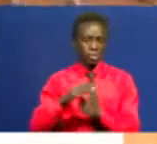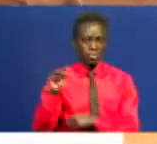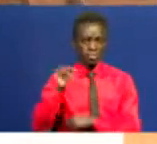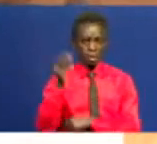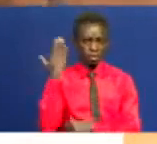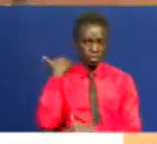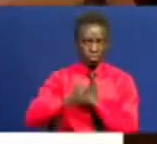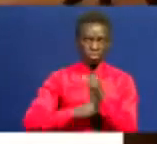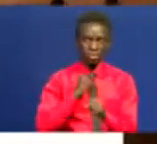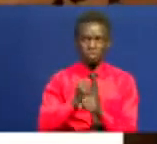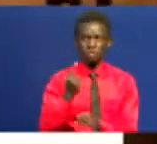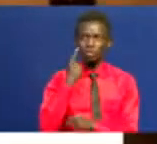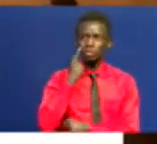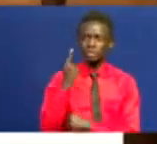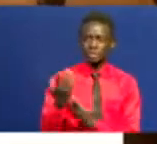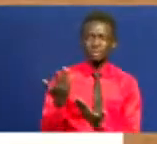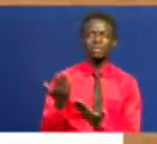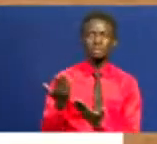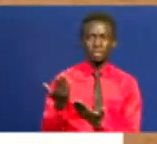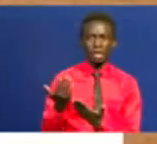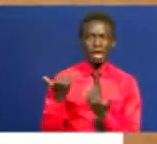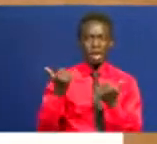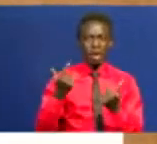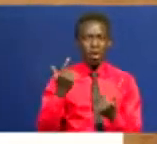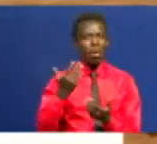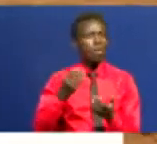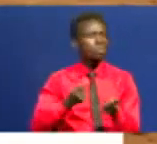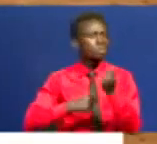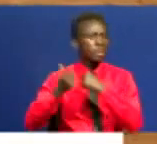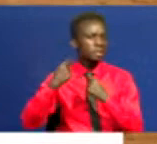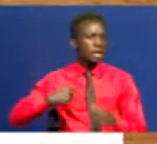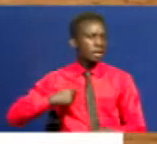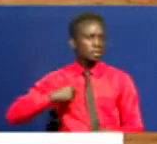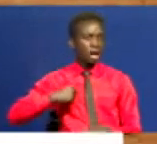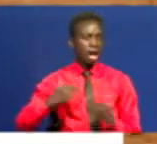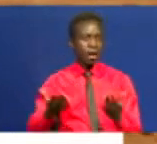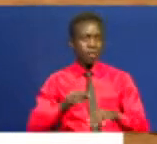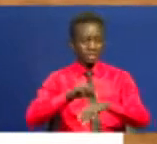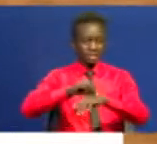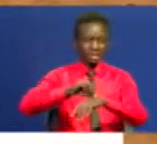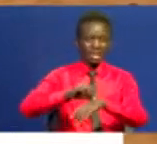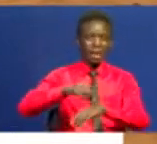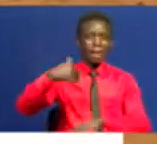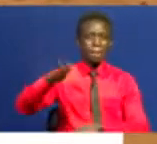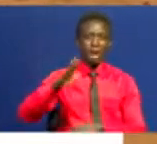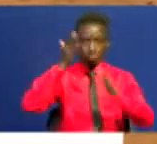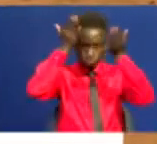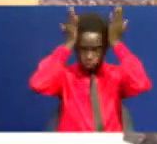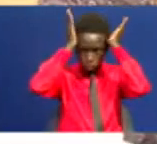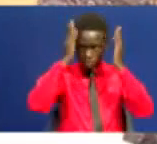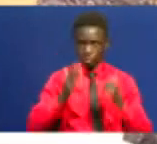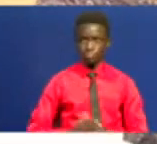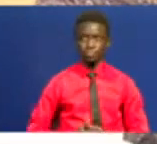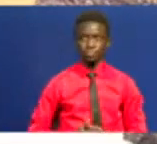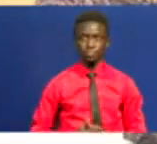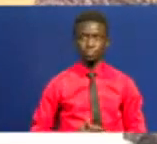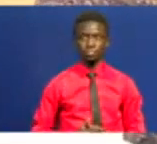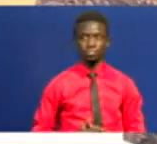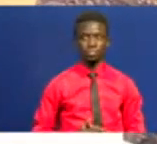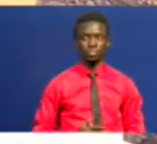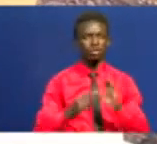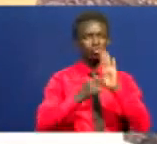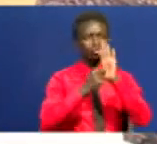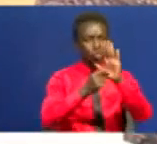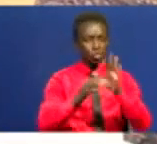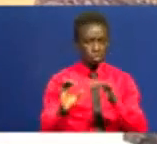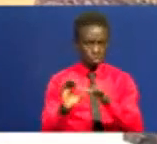of hides and skin is mainly dominated by illegal donkey skin sellers after the closure of four donkey abattoirs. Demonstrate